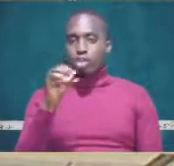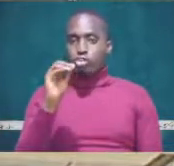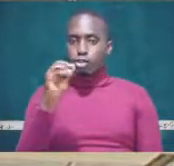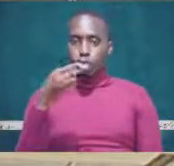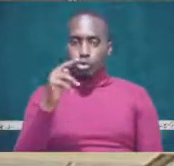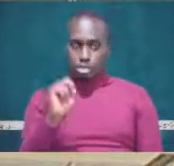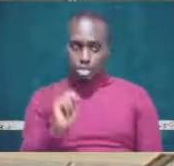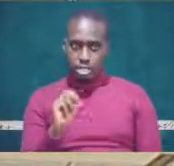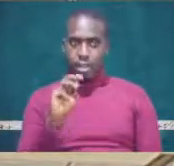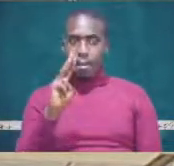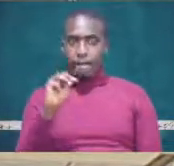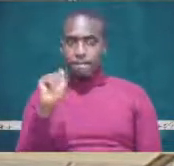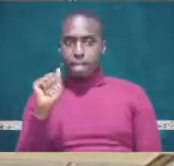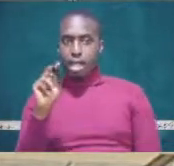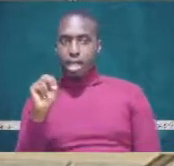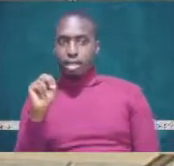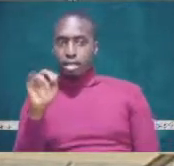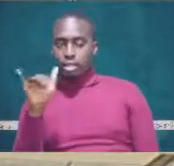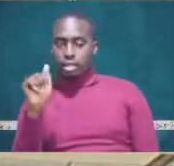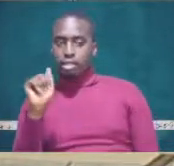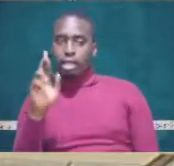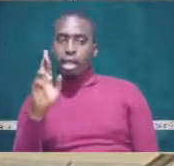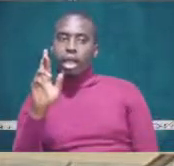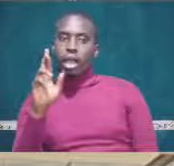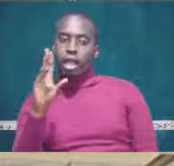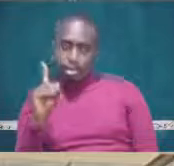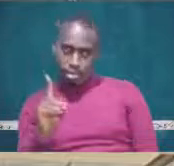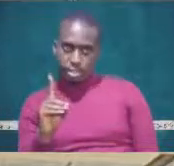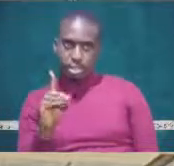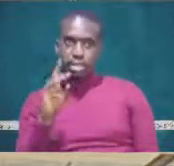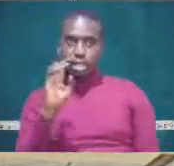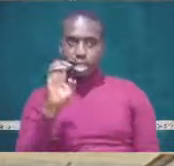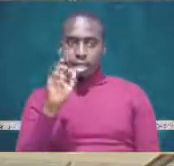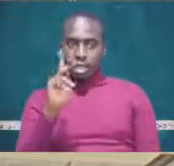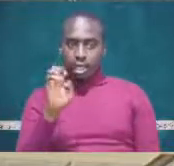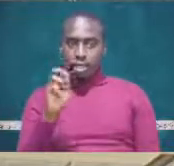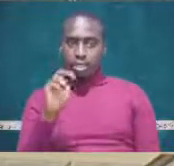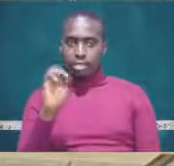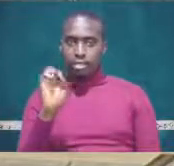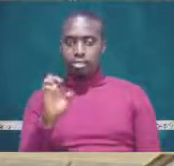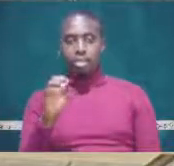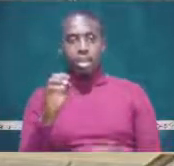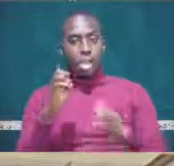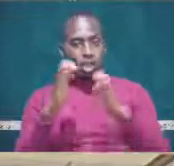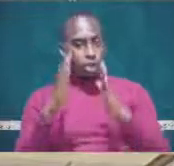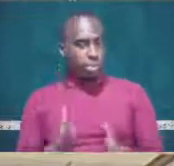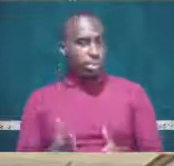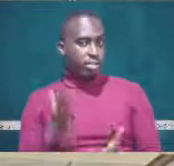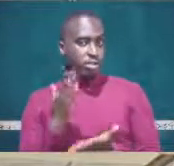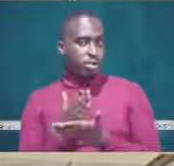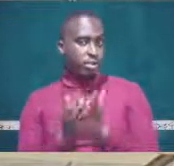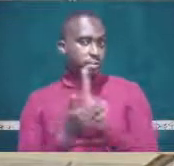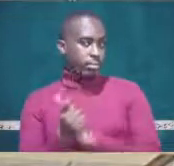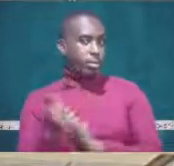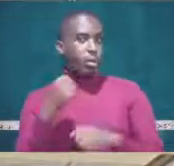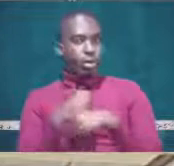Maynard Keynes, a great economist who phrased these reasons for demand for money.